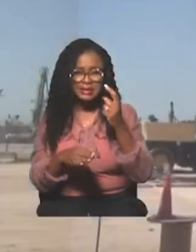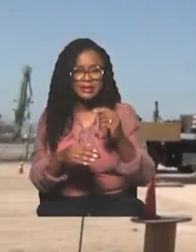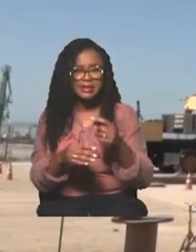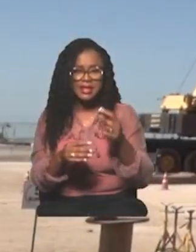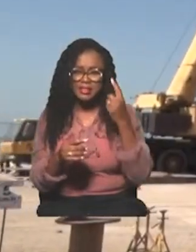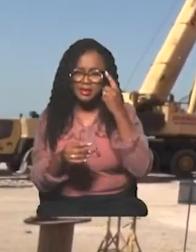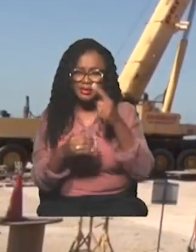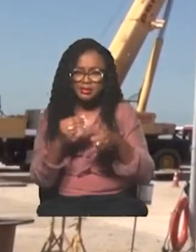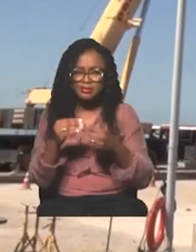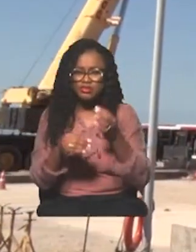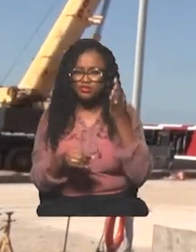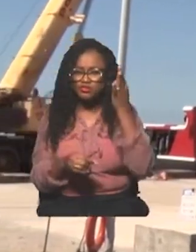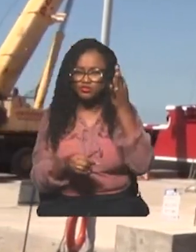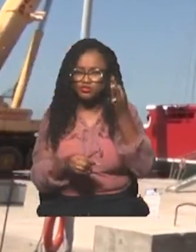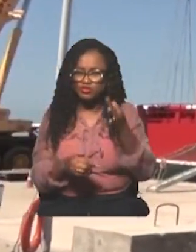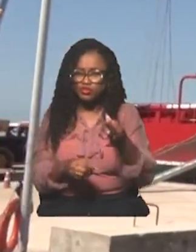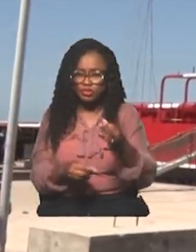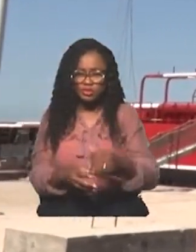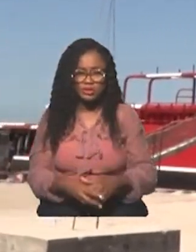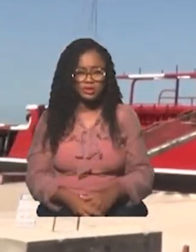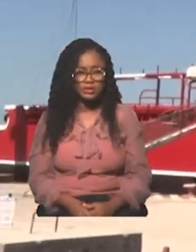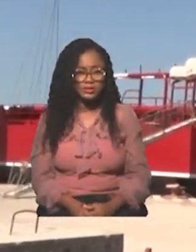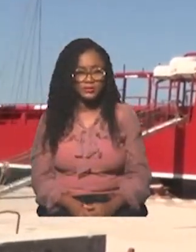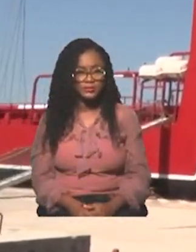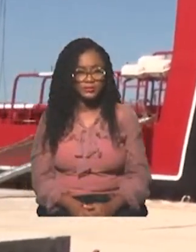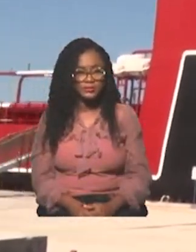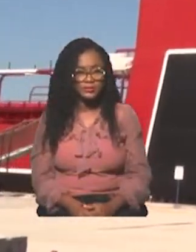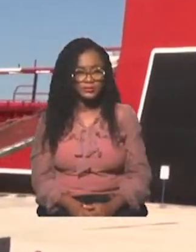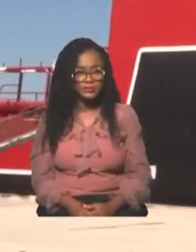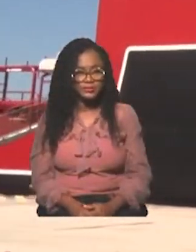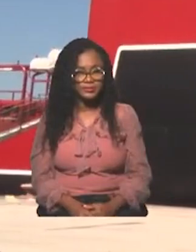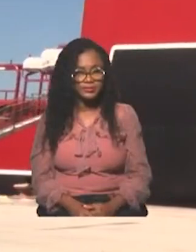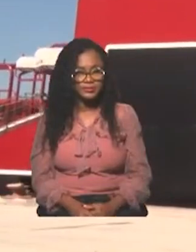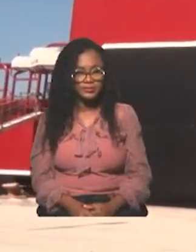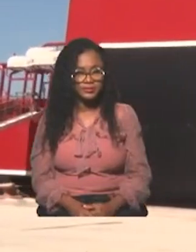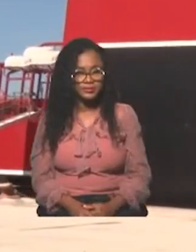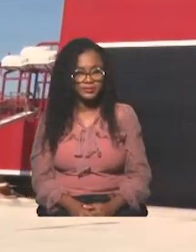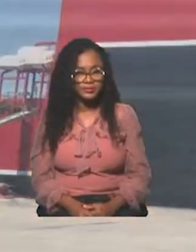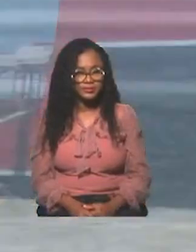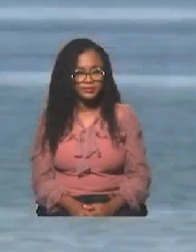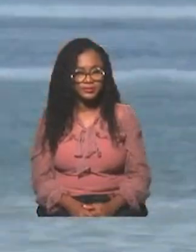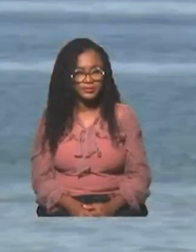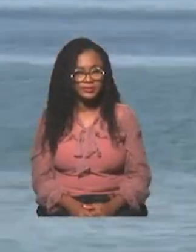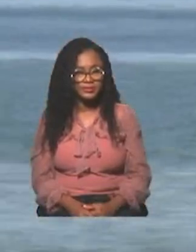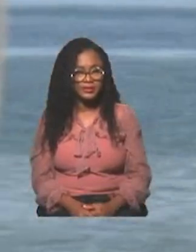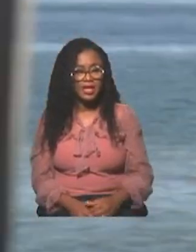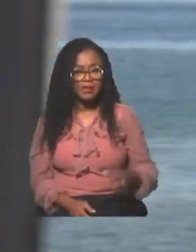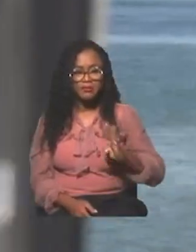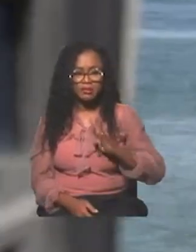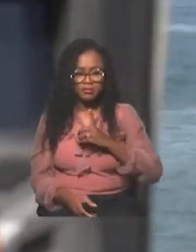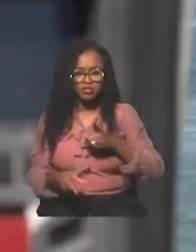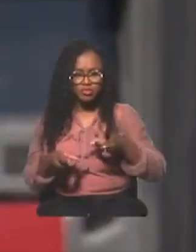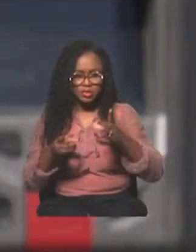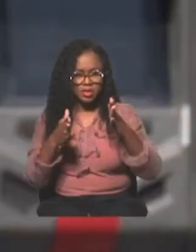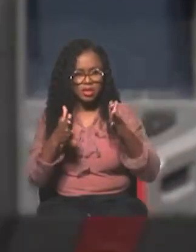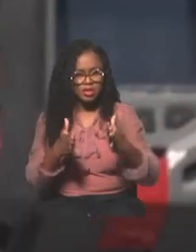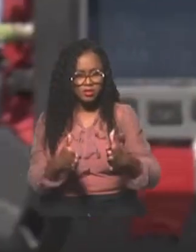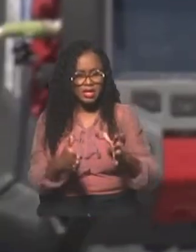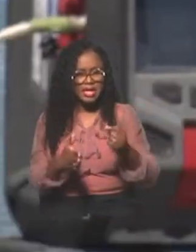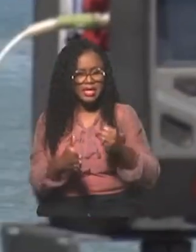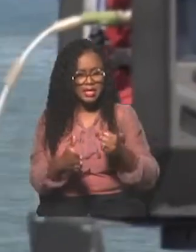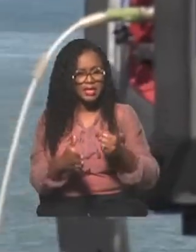future. Dr. Palto says having full support both from employees and the board of directors propelled them towards getting the Green